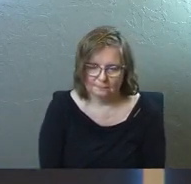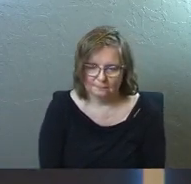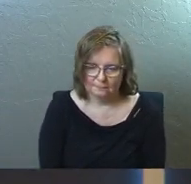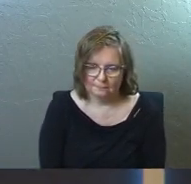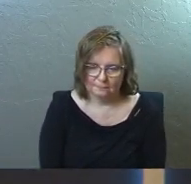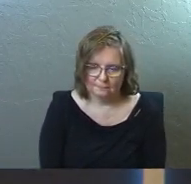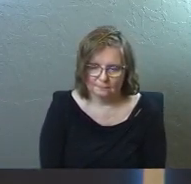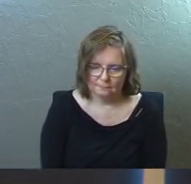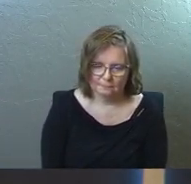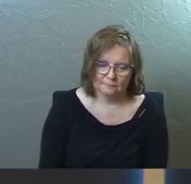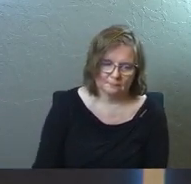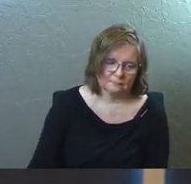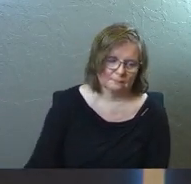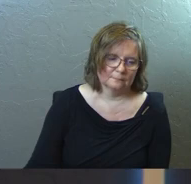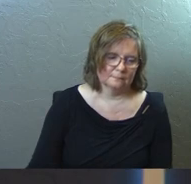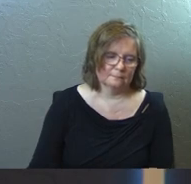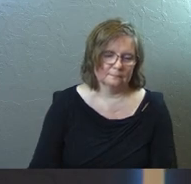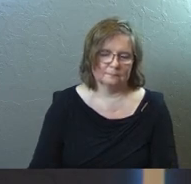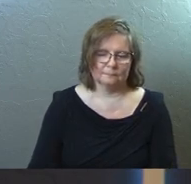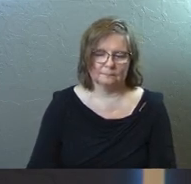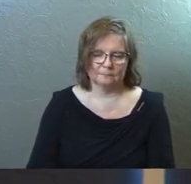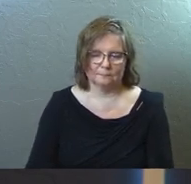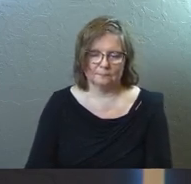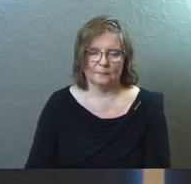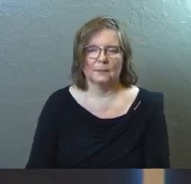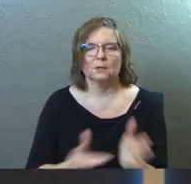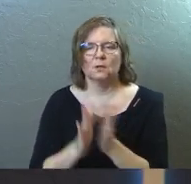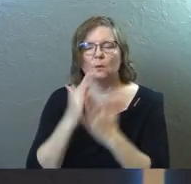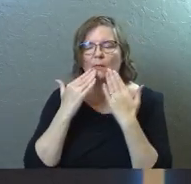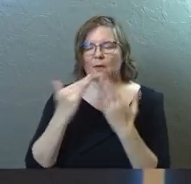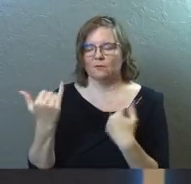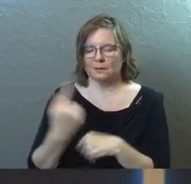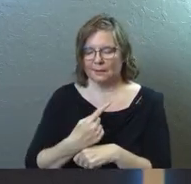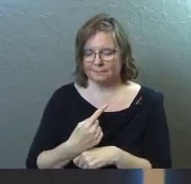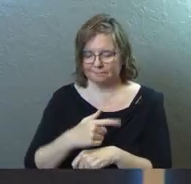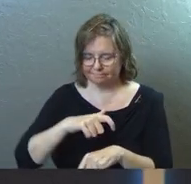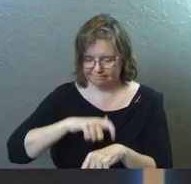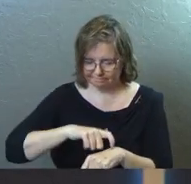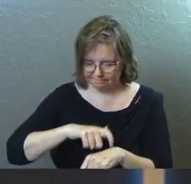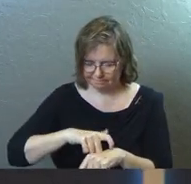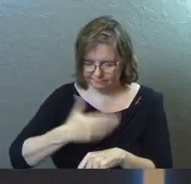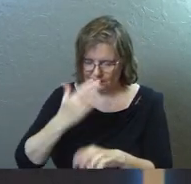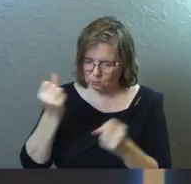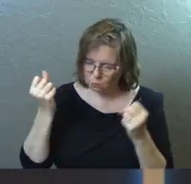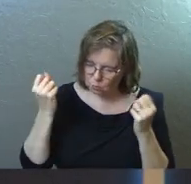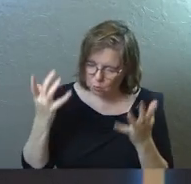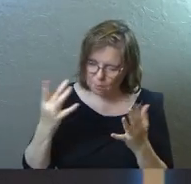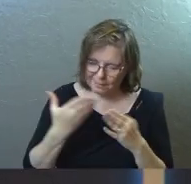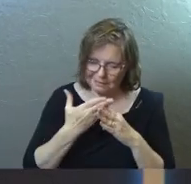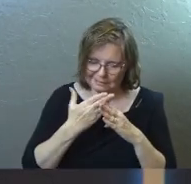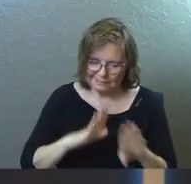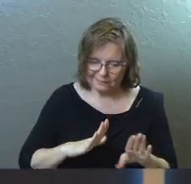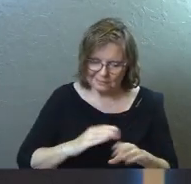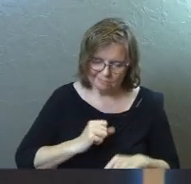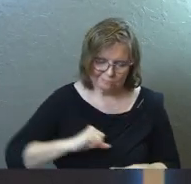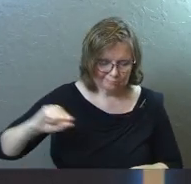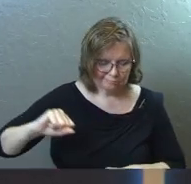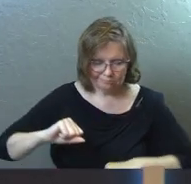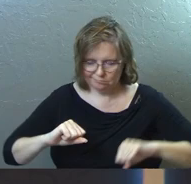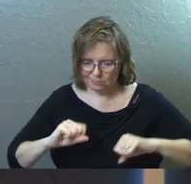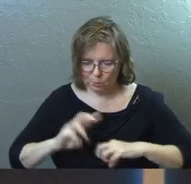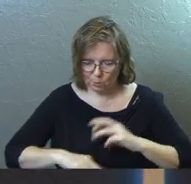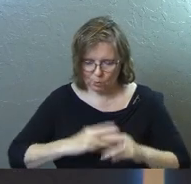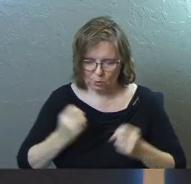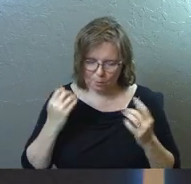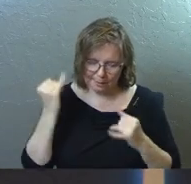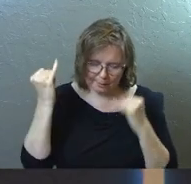Jesus, we thank you again for today, for this time. God, there's so much division in our world. There's so many different